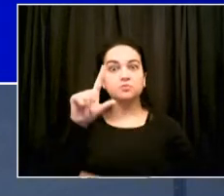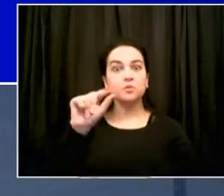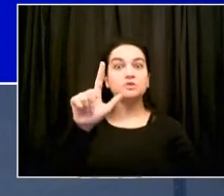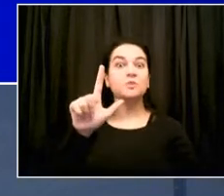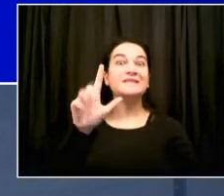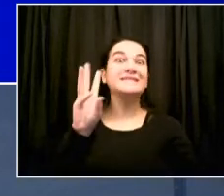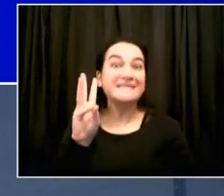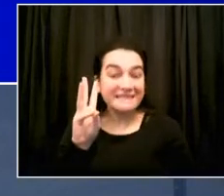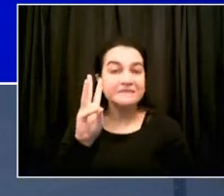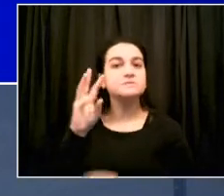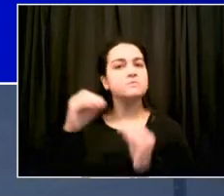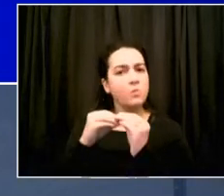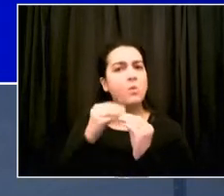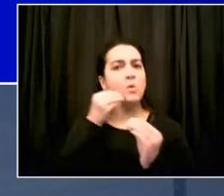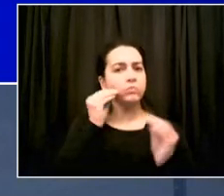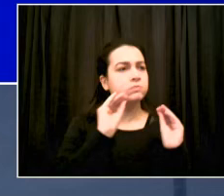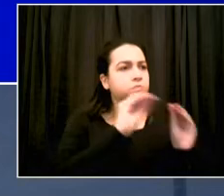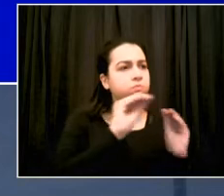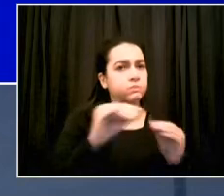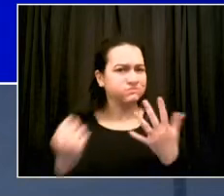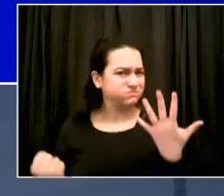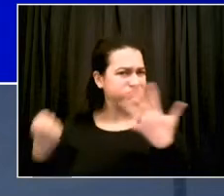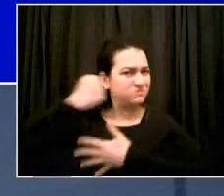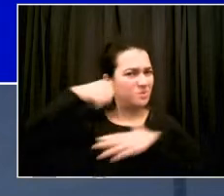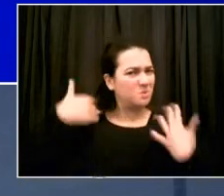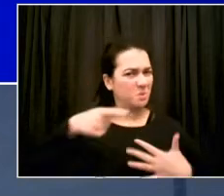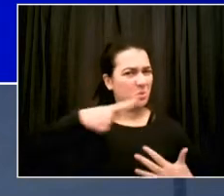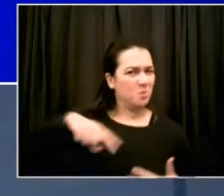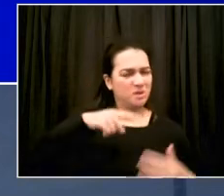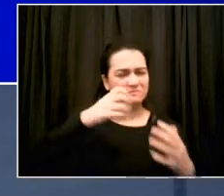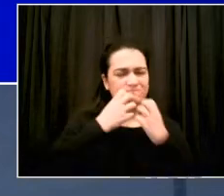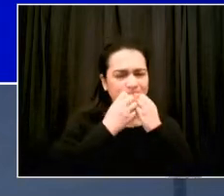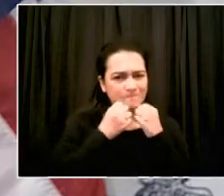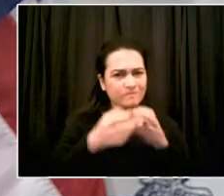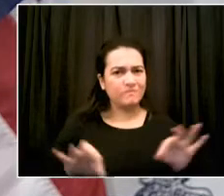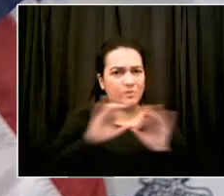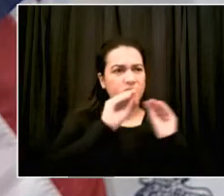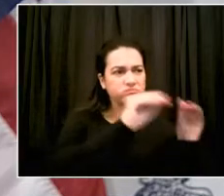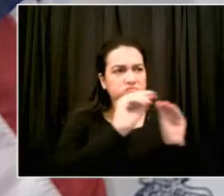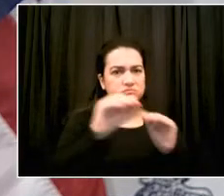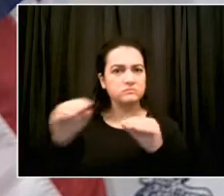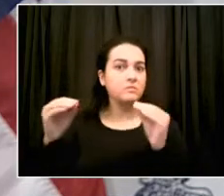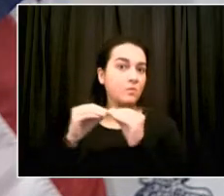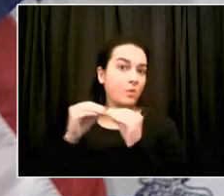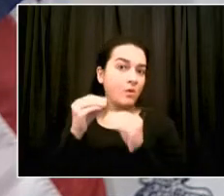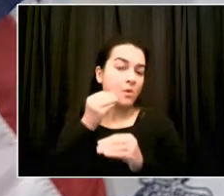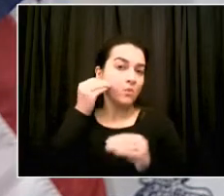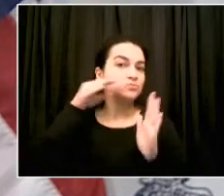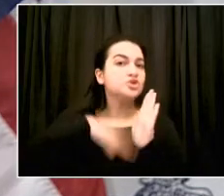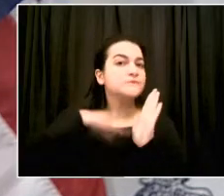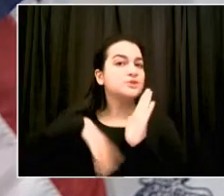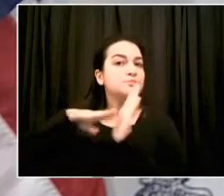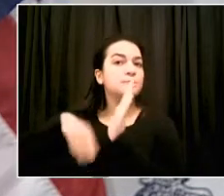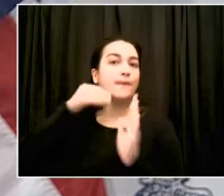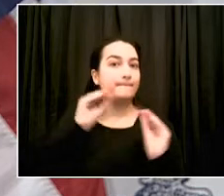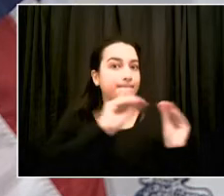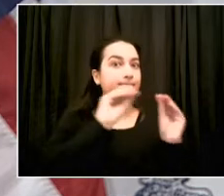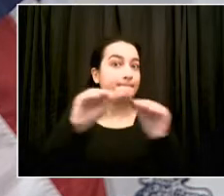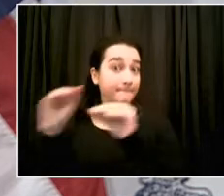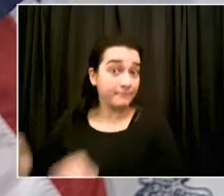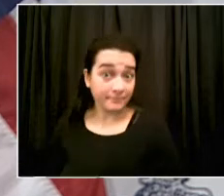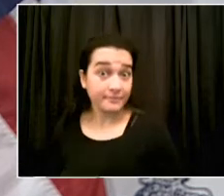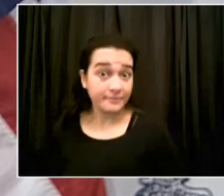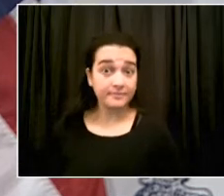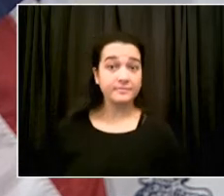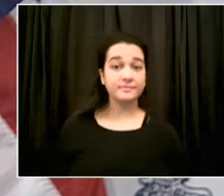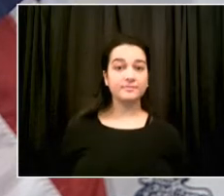is part of how we keep moving, keep rebuilding, keep recovering. Here to tell you about this extraordinary progress, I really